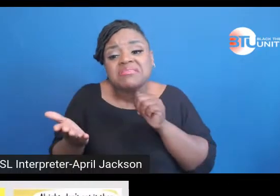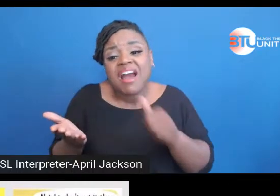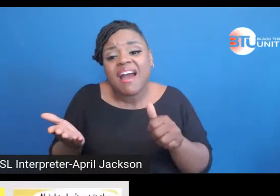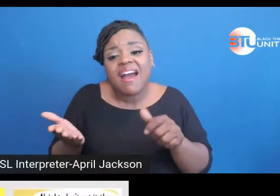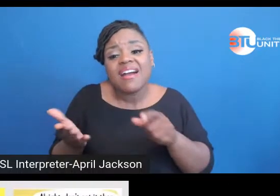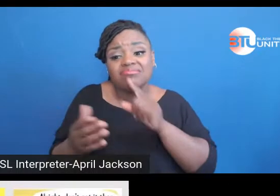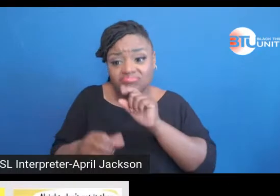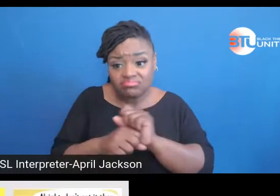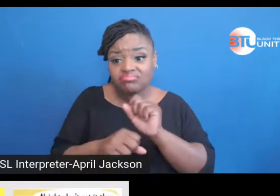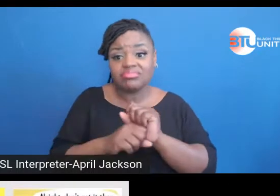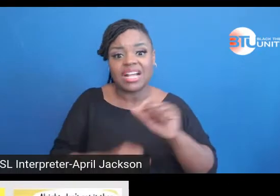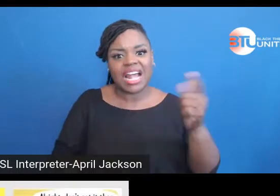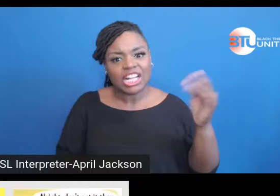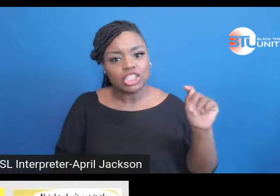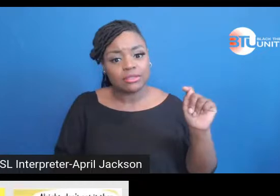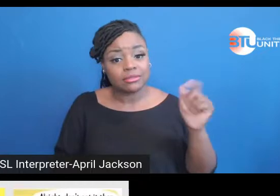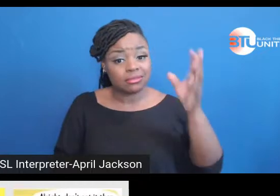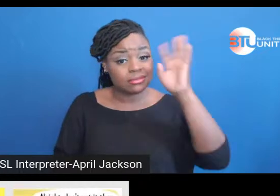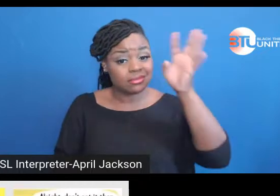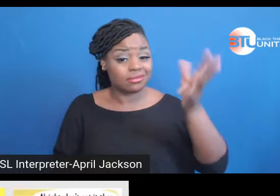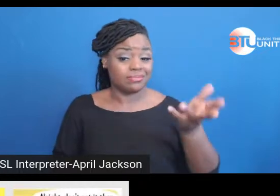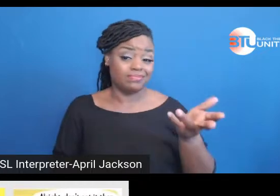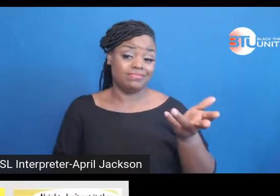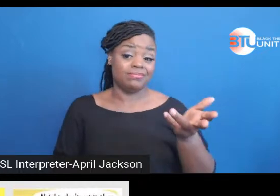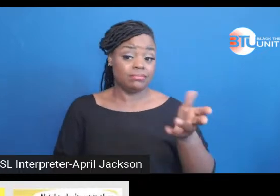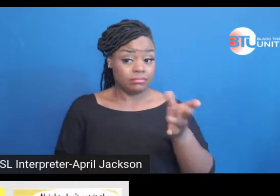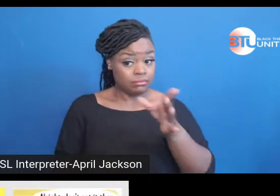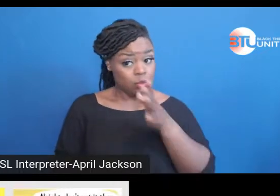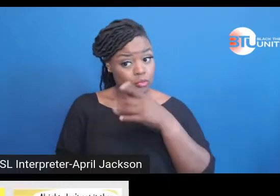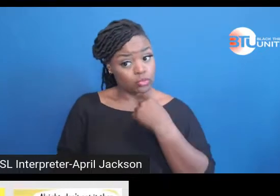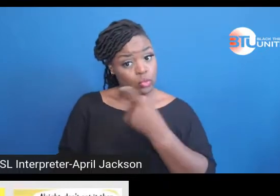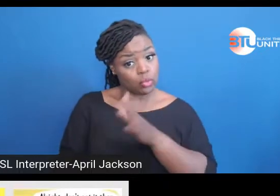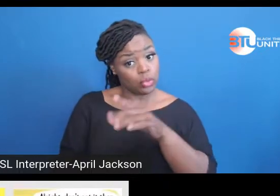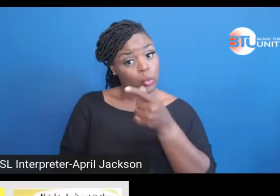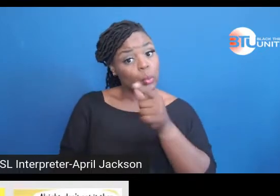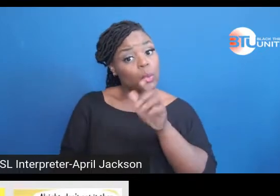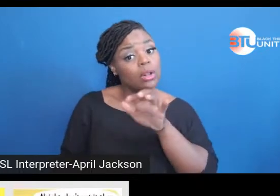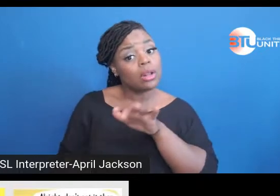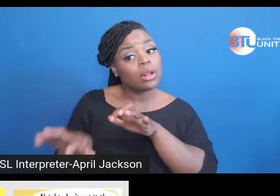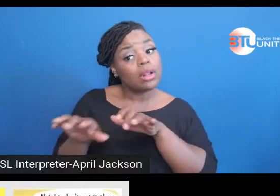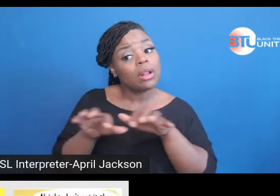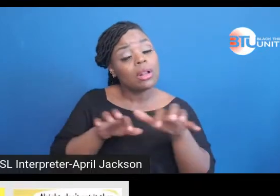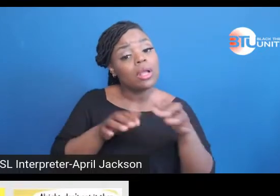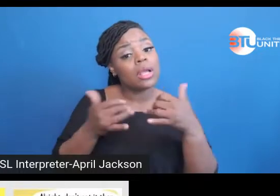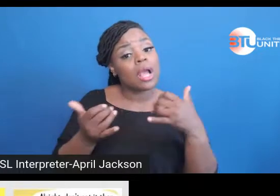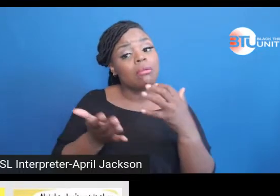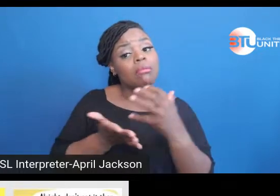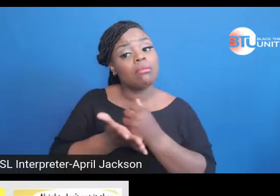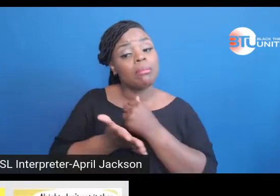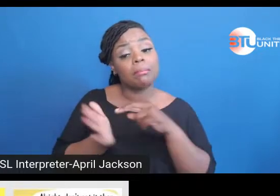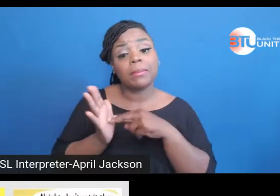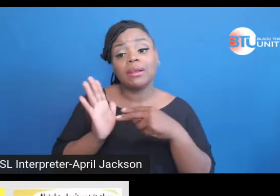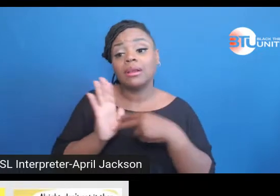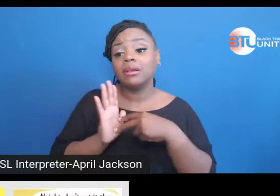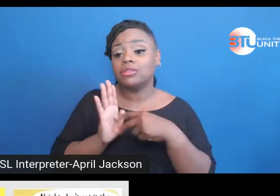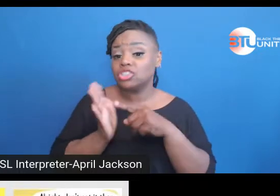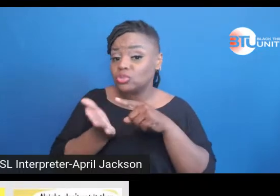you, you know, Google exists now. You can look up, you can at least try to look up some of the